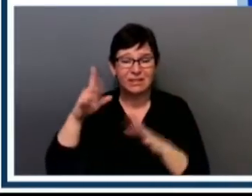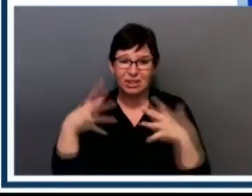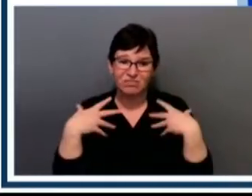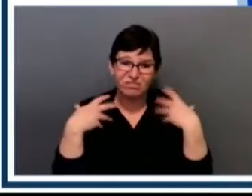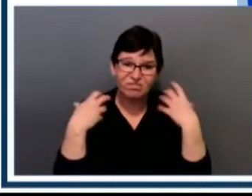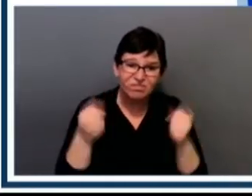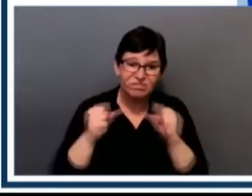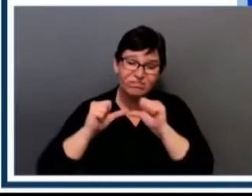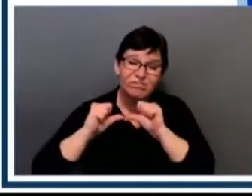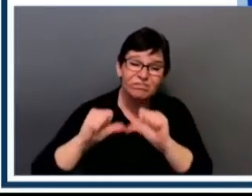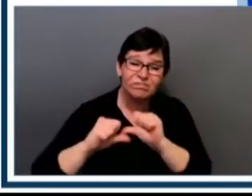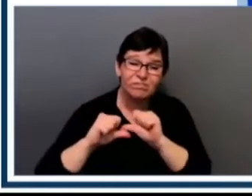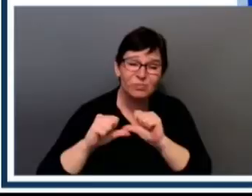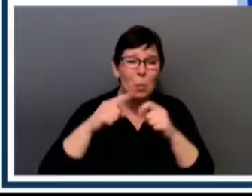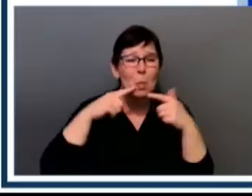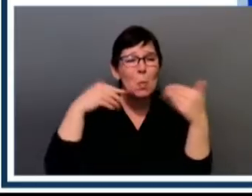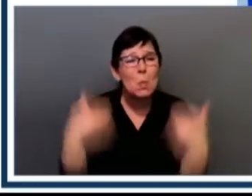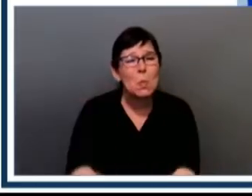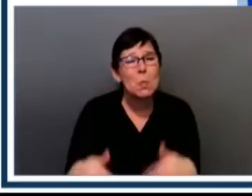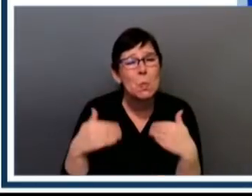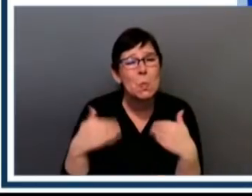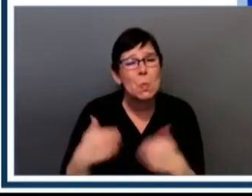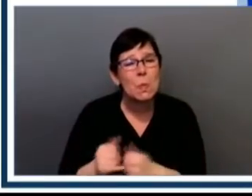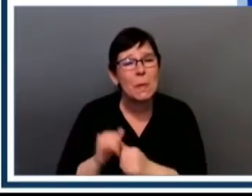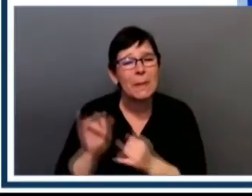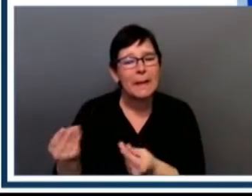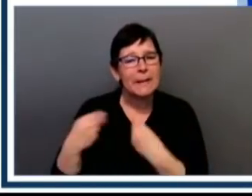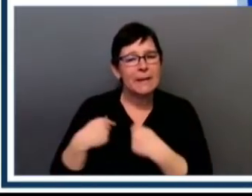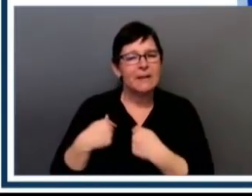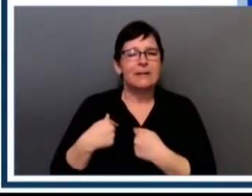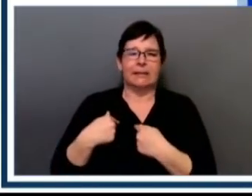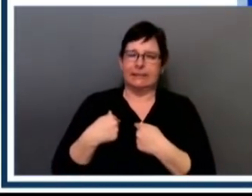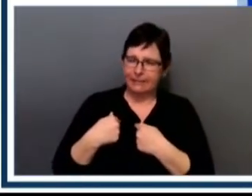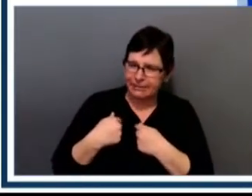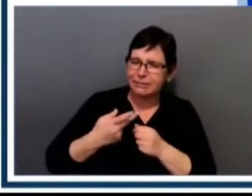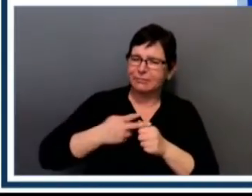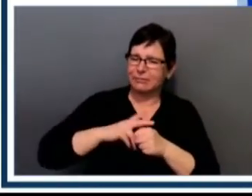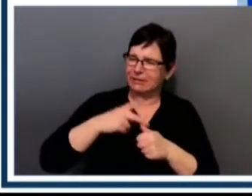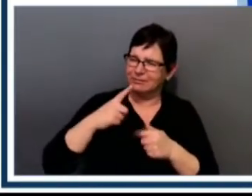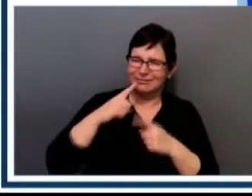next couple of weeks, certainly the COVID situation has consumed a